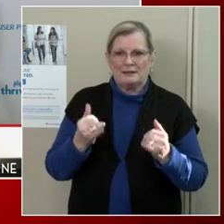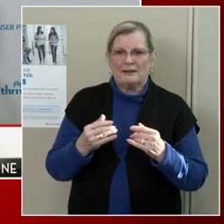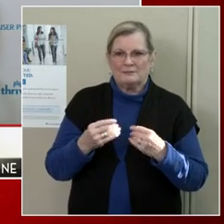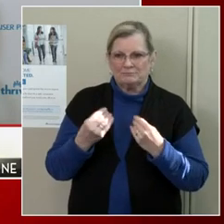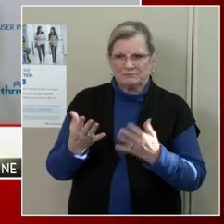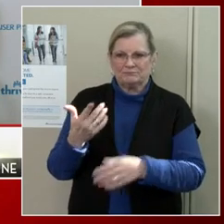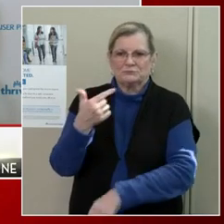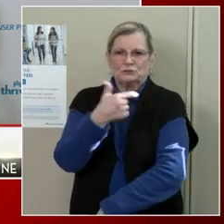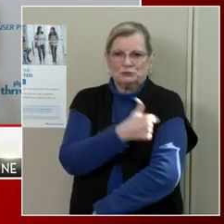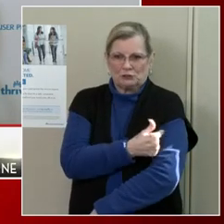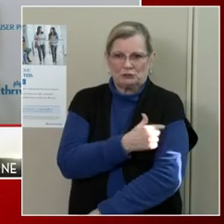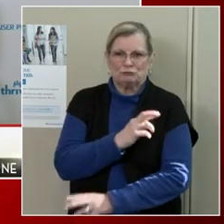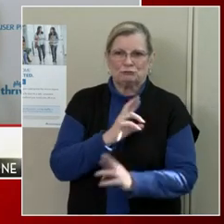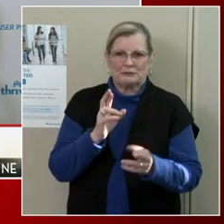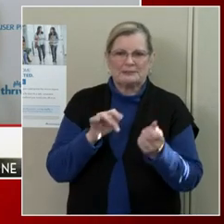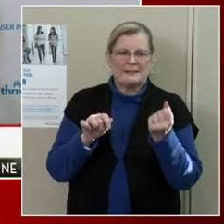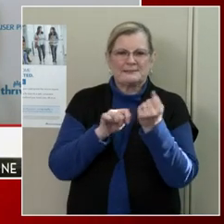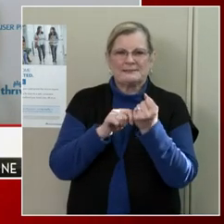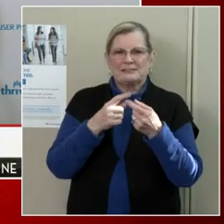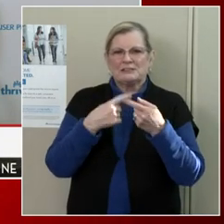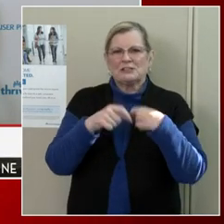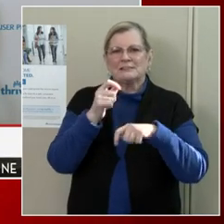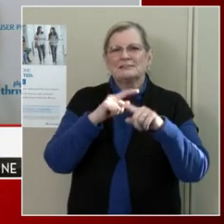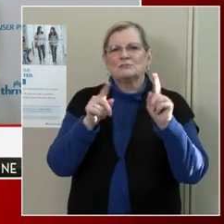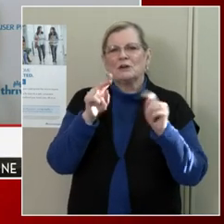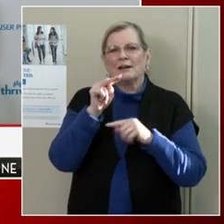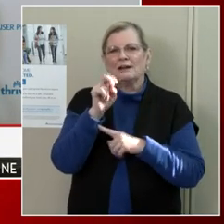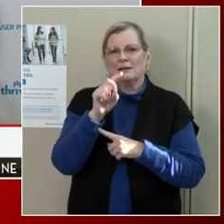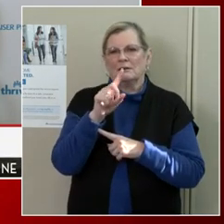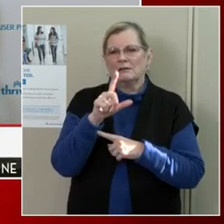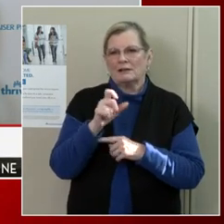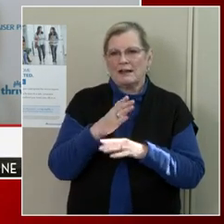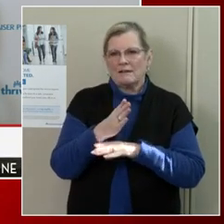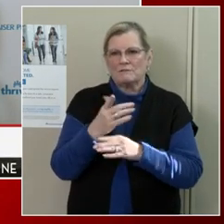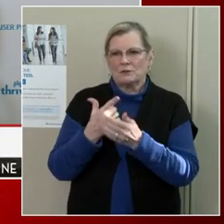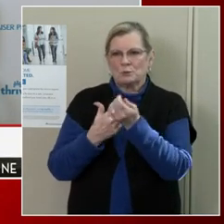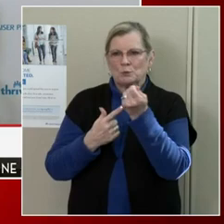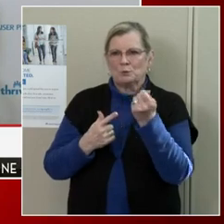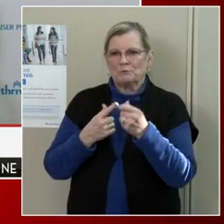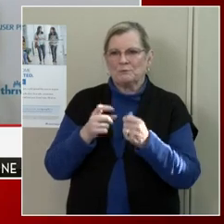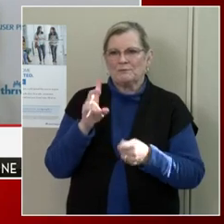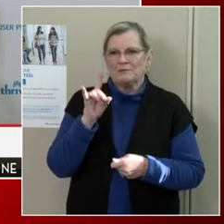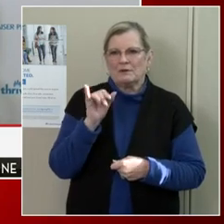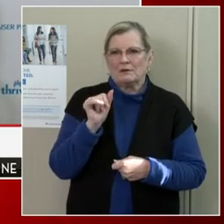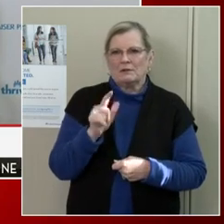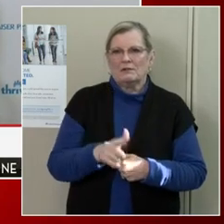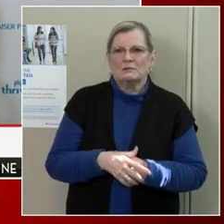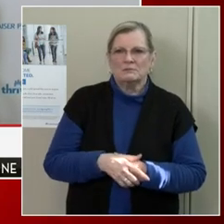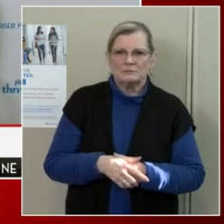It's the closest one to It's the closest, We'll make it as easy as we can. Appreciate you.